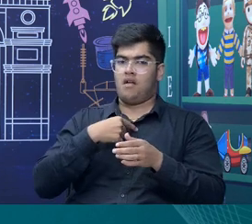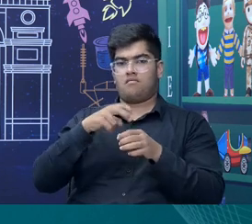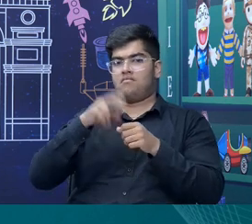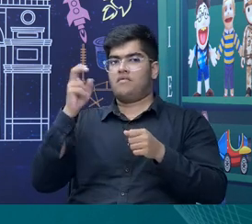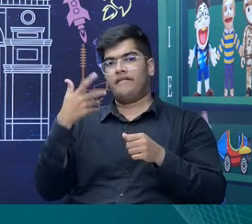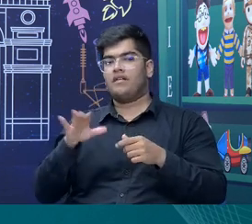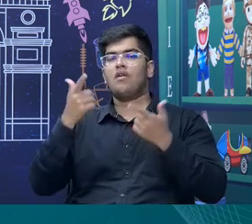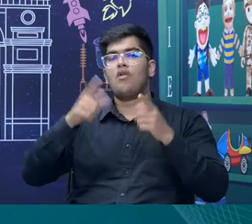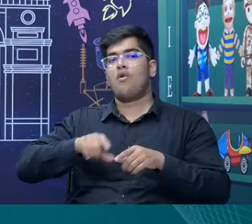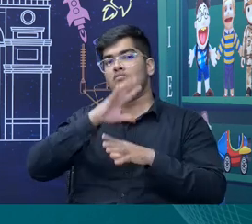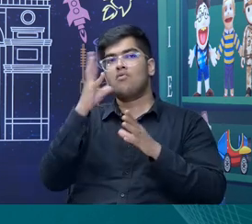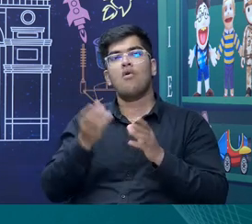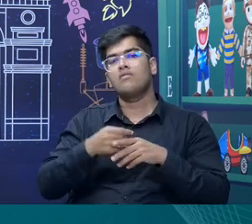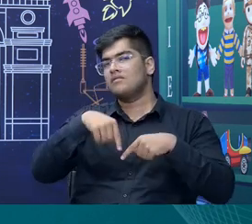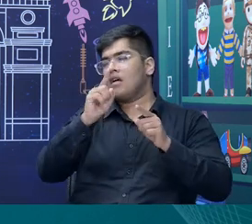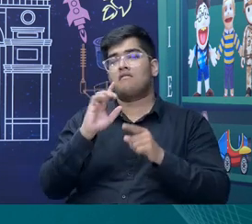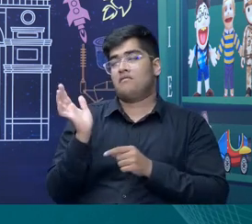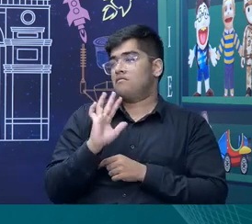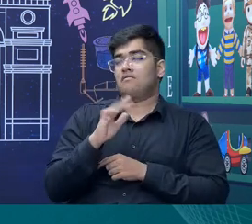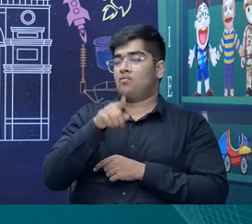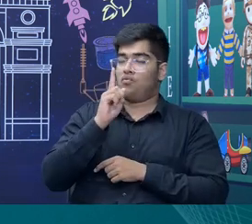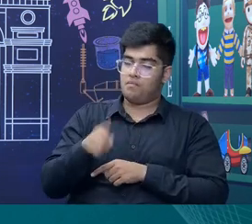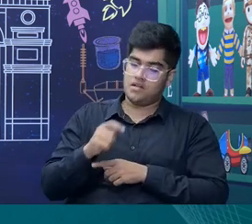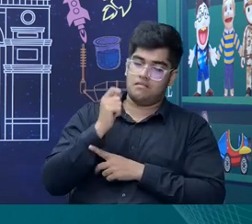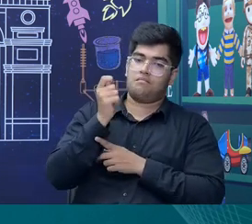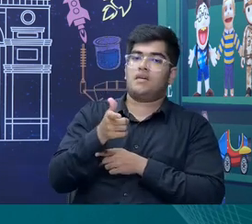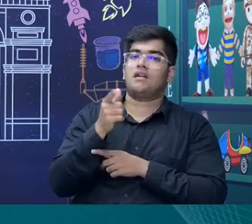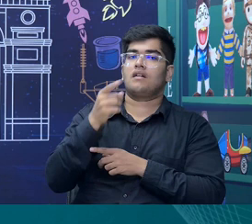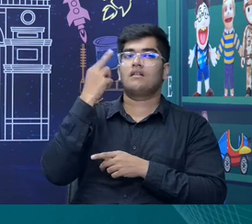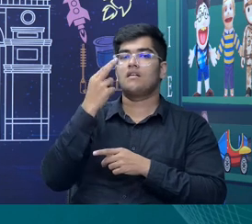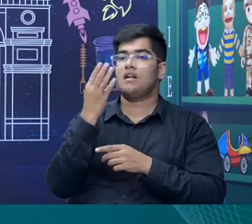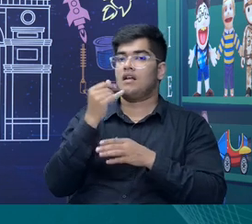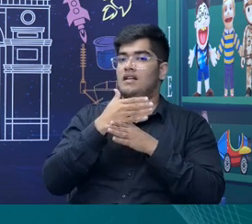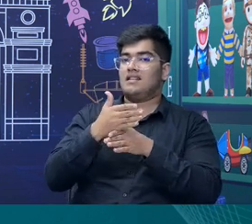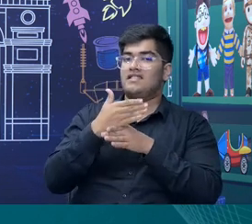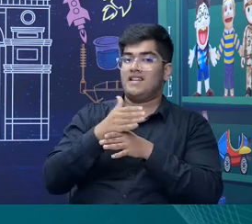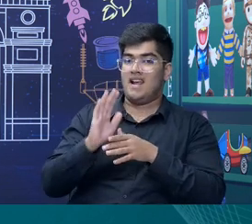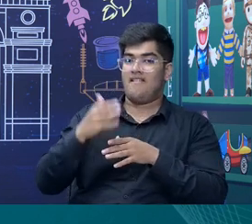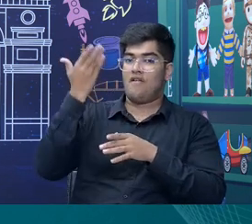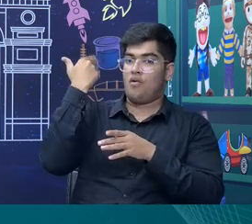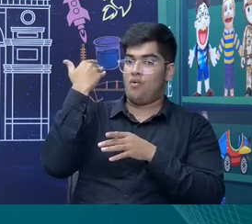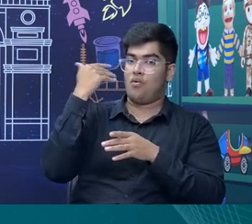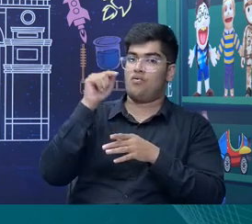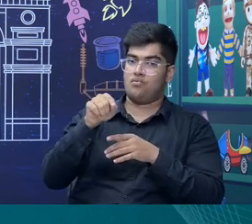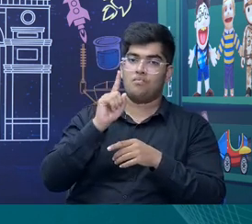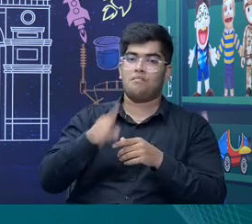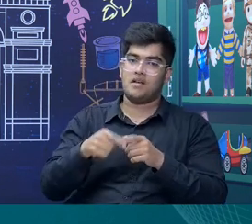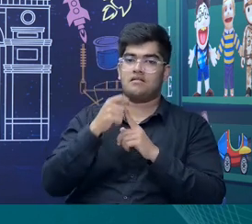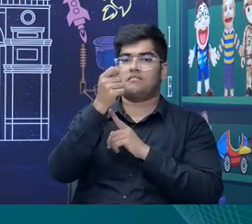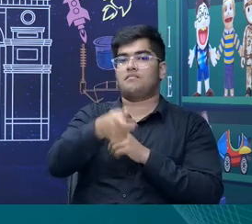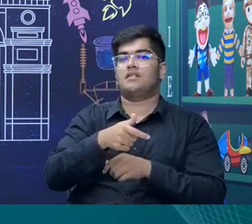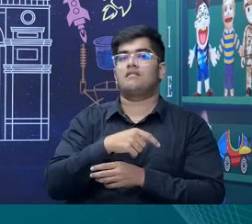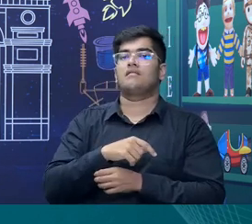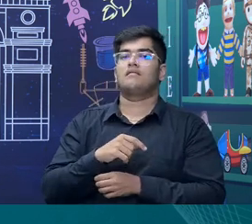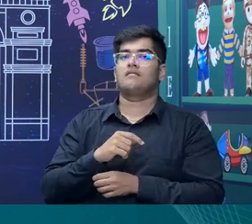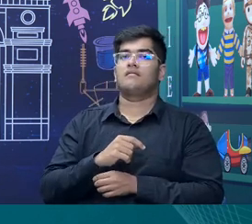but in this situation just remember the con continuing Partners will say no you